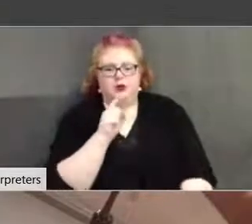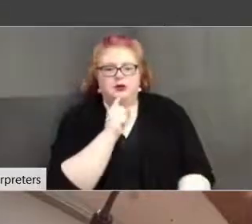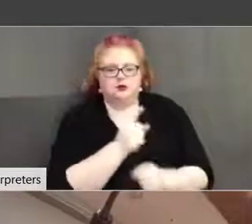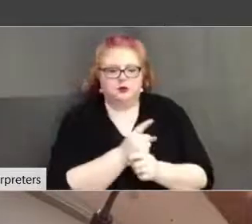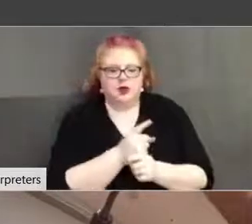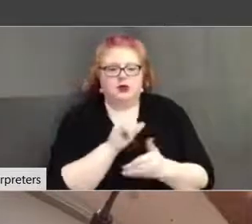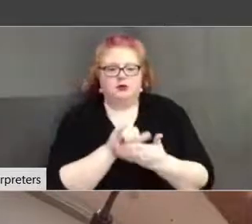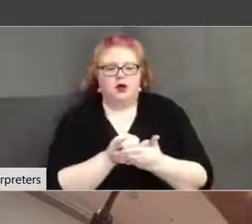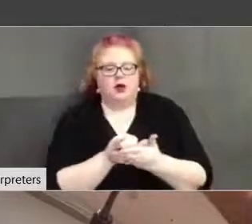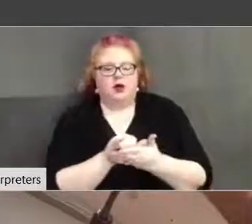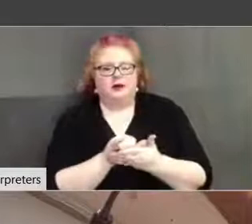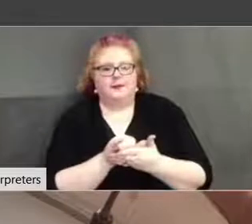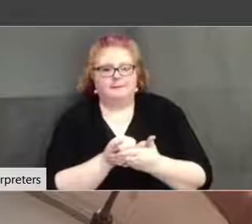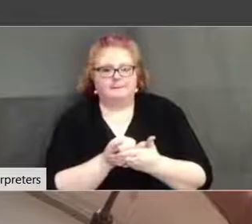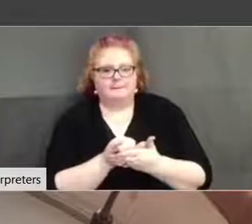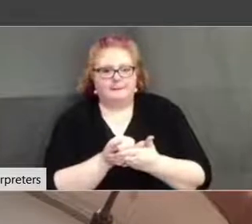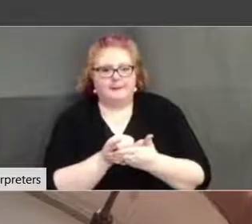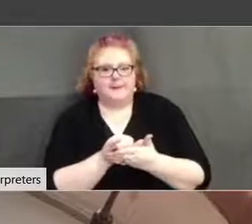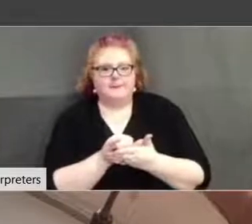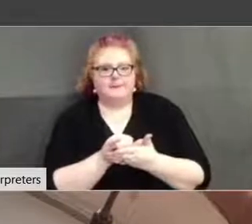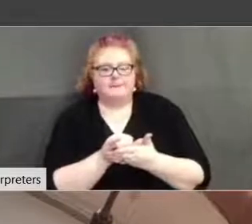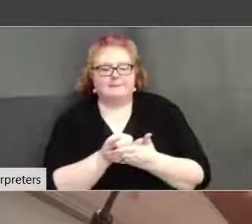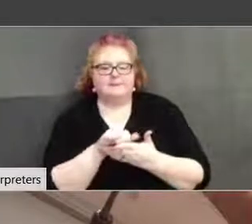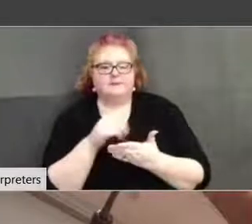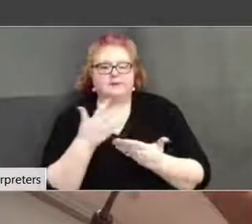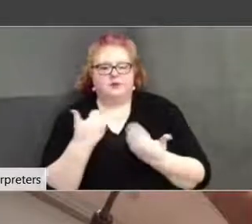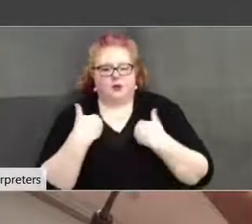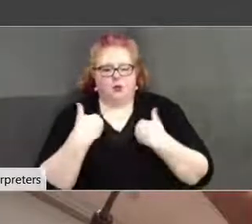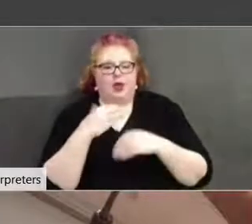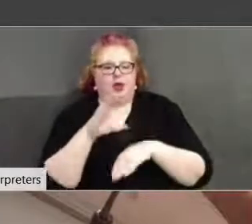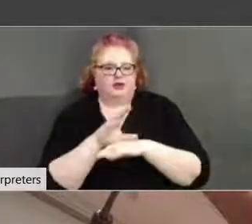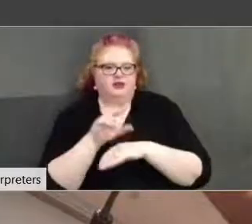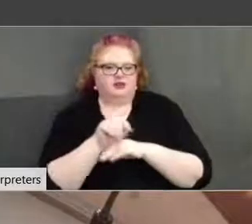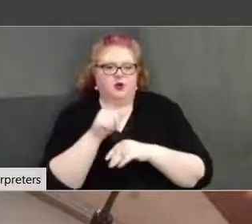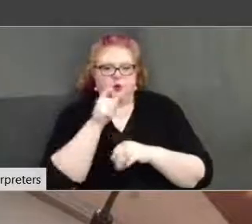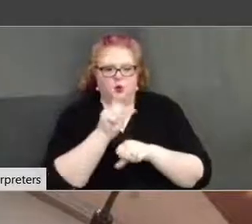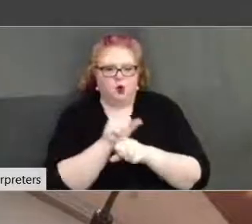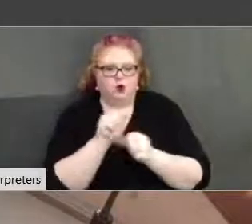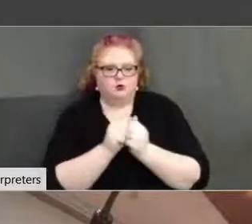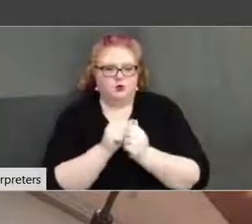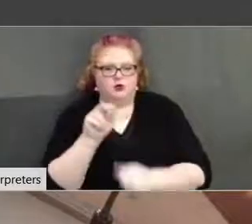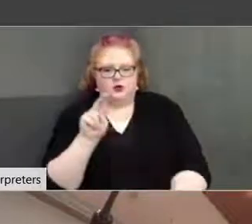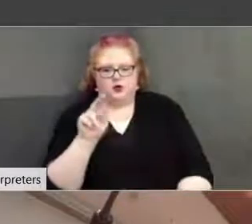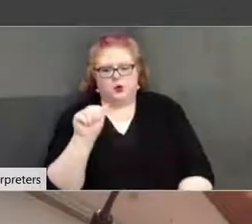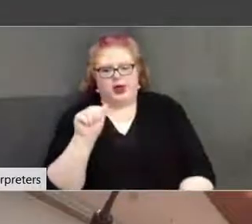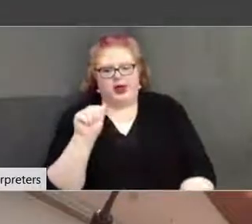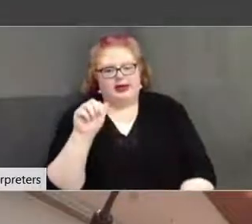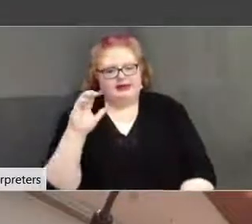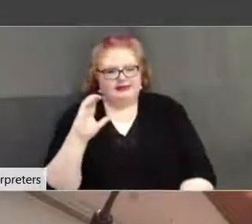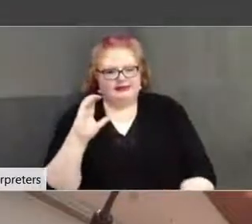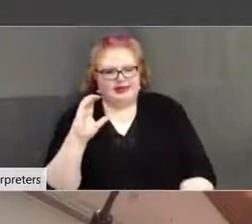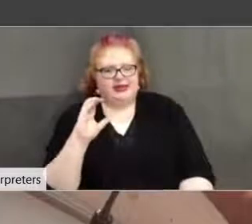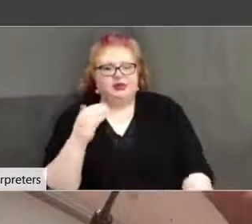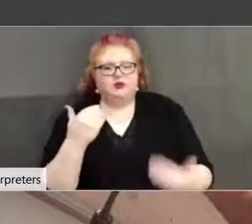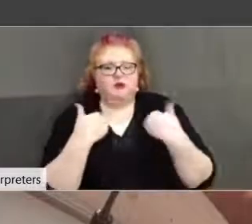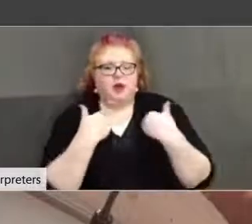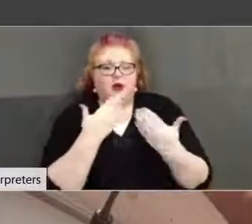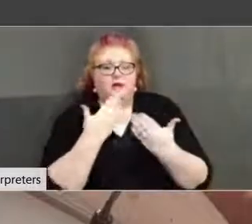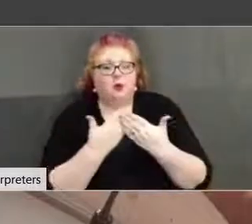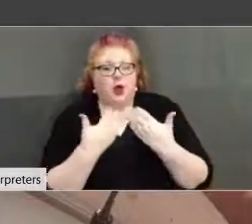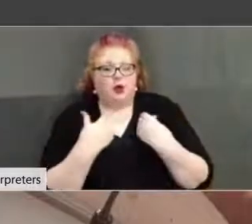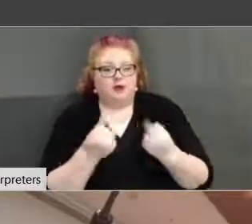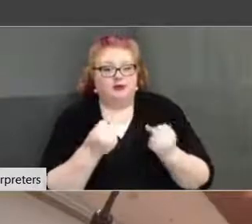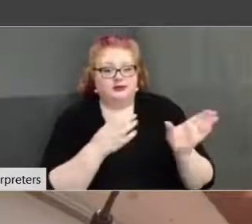our consultant and works with UHC to have a wellness plan. We do have a wellness plan. The engagement